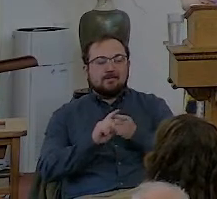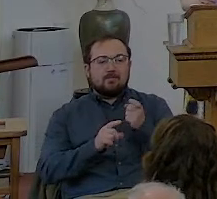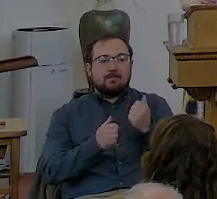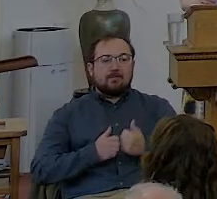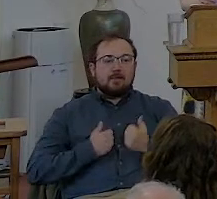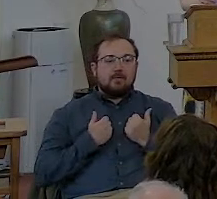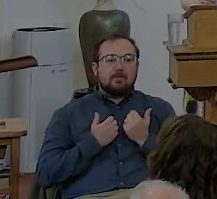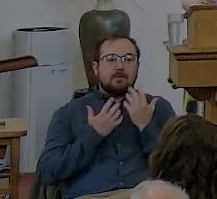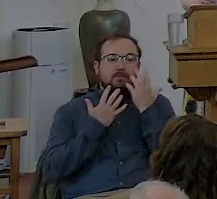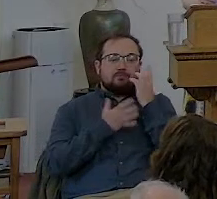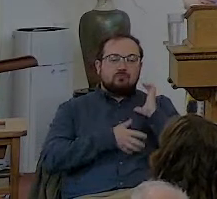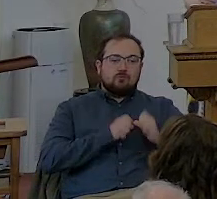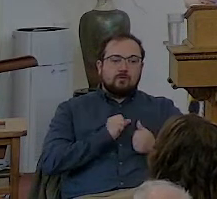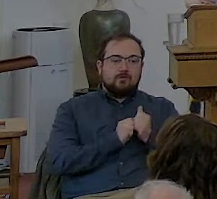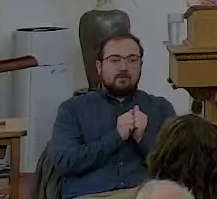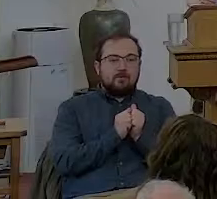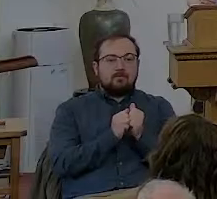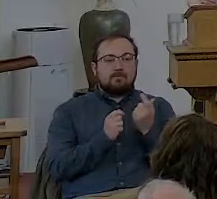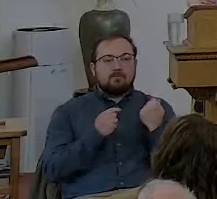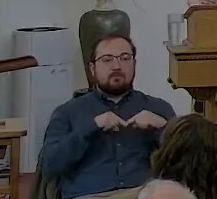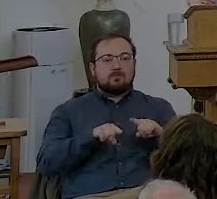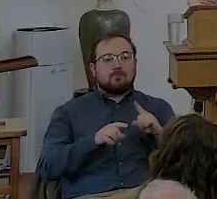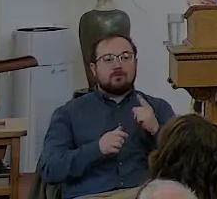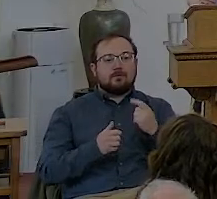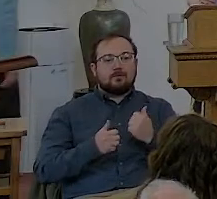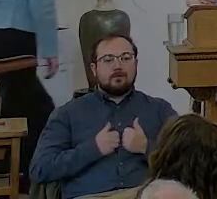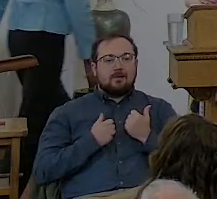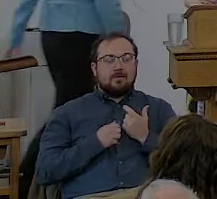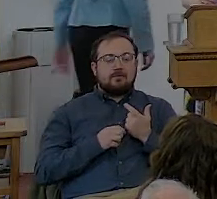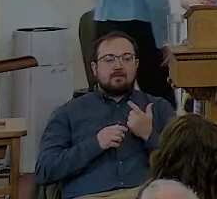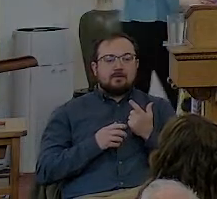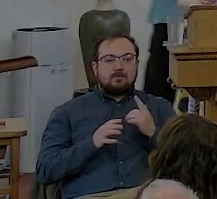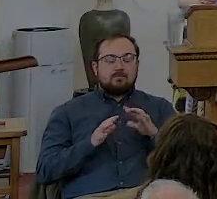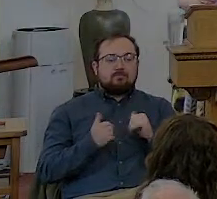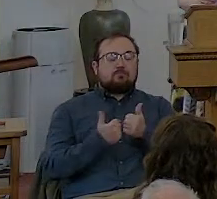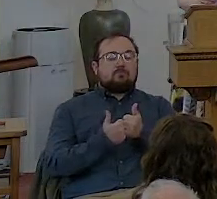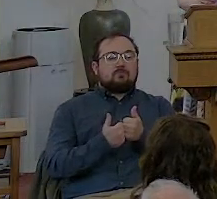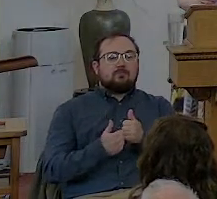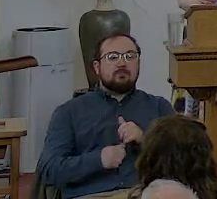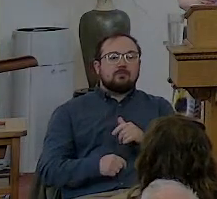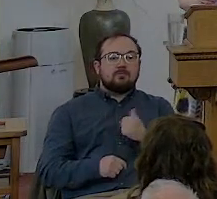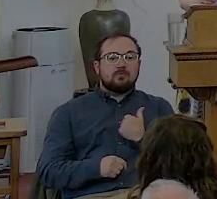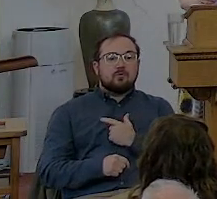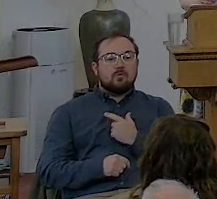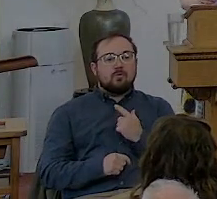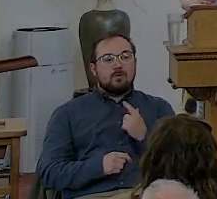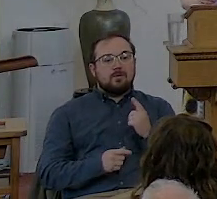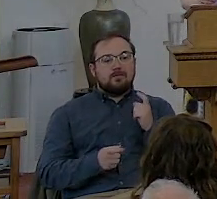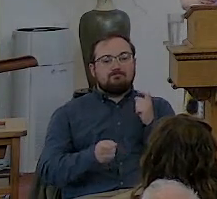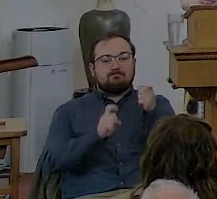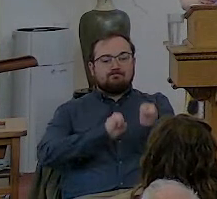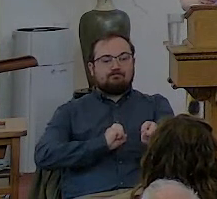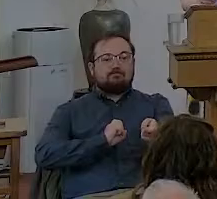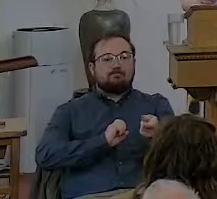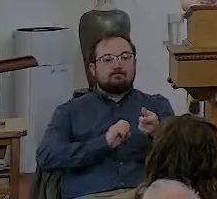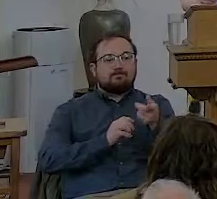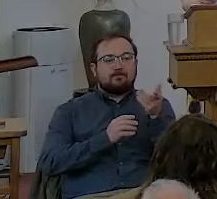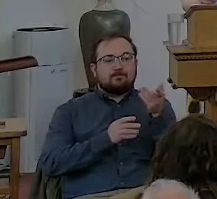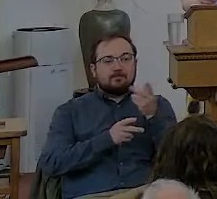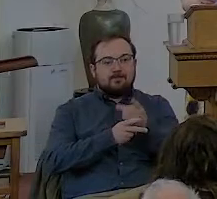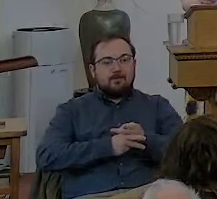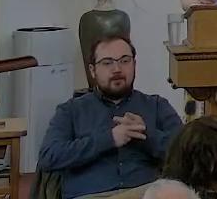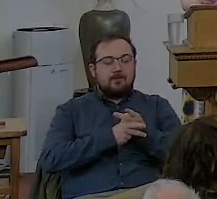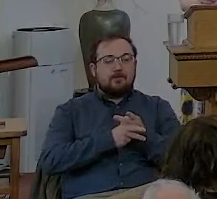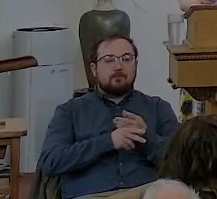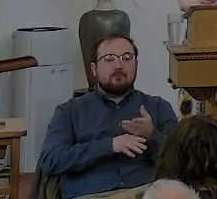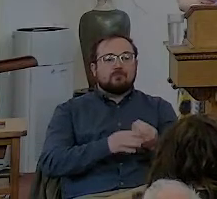together during life's hardships. We gather to be of service, to give and receive care, and to help each other learn and